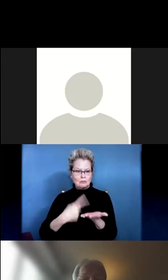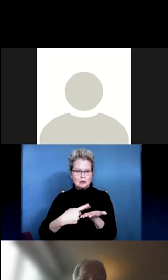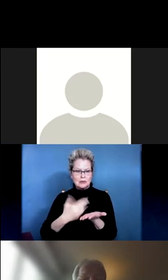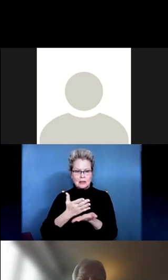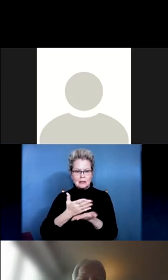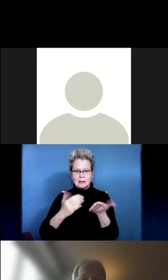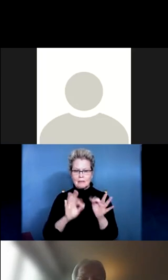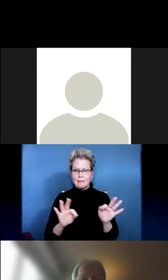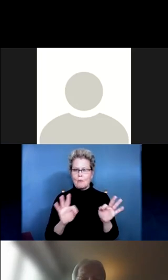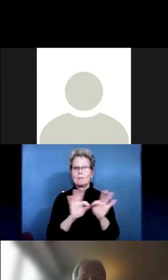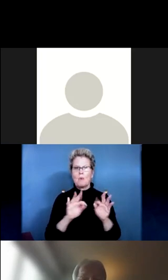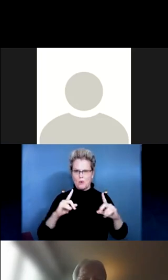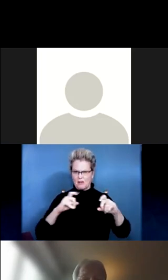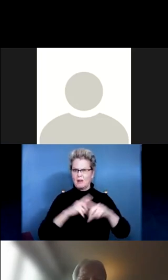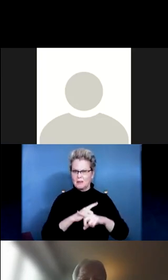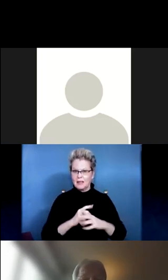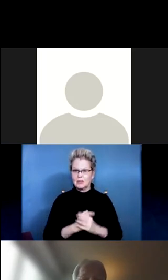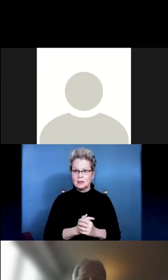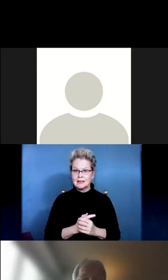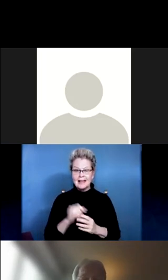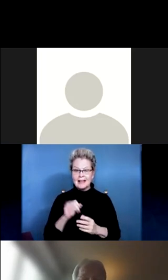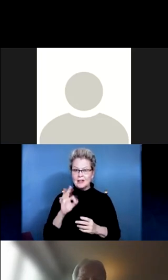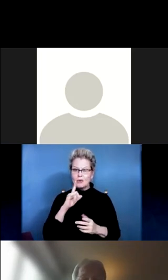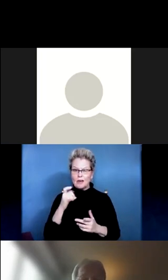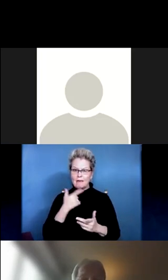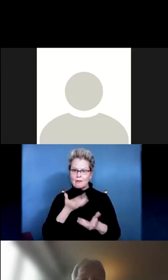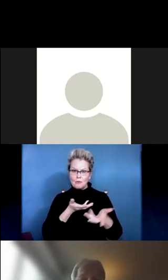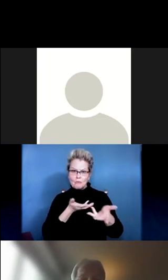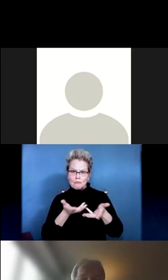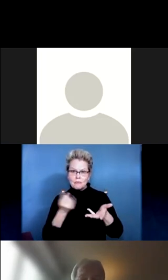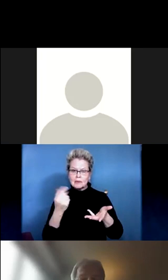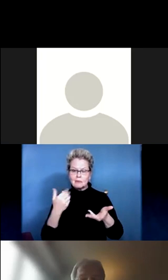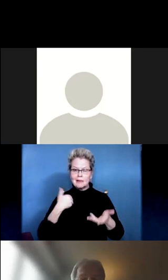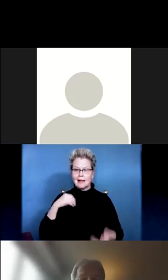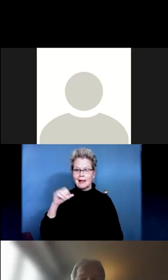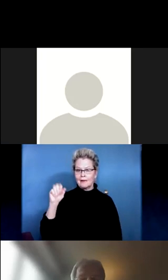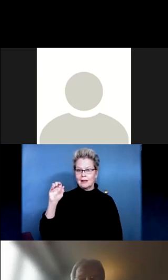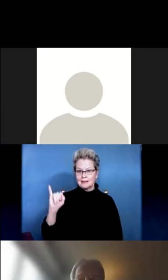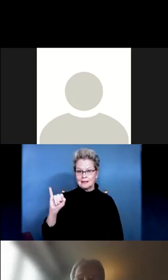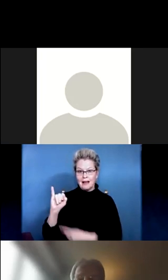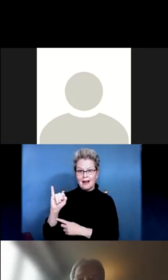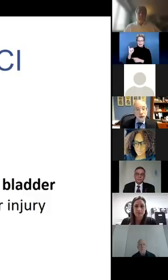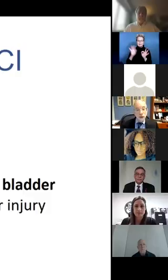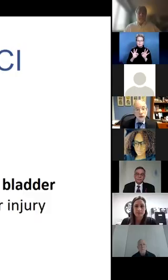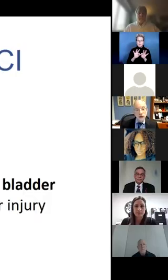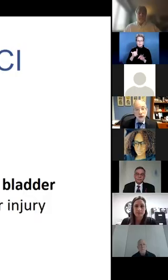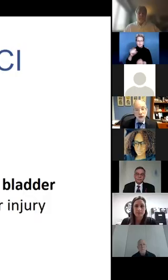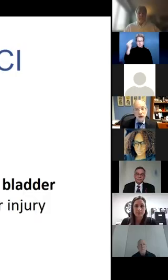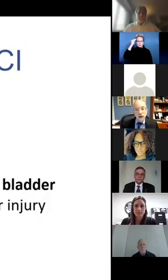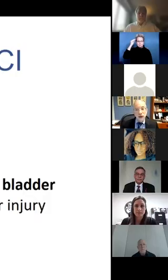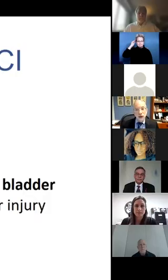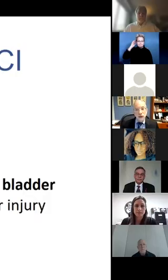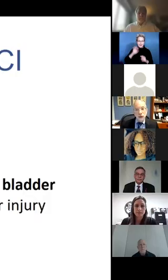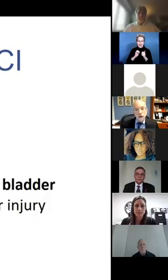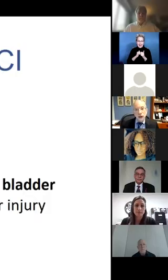that really, if you see people with spinal cord injury, need to know how these really impact the people that you're going to see.